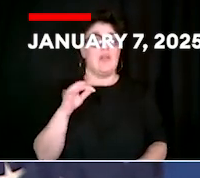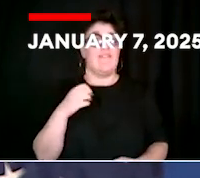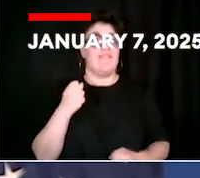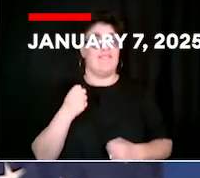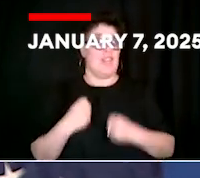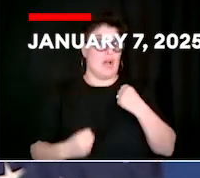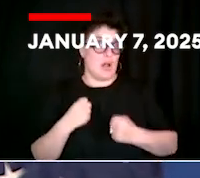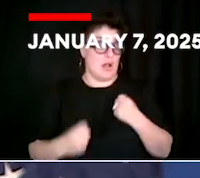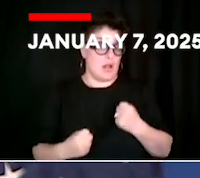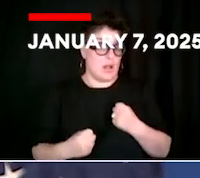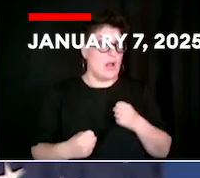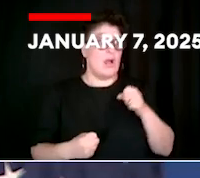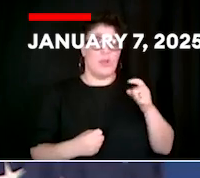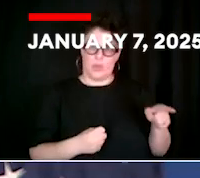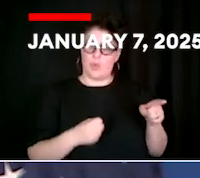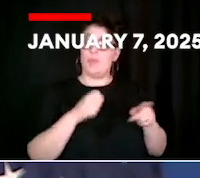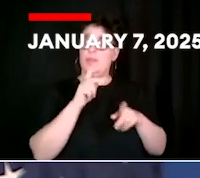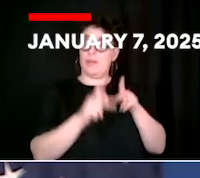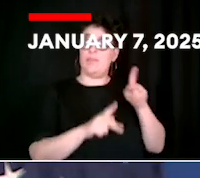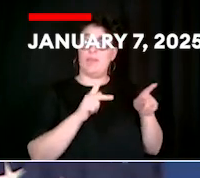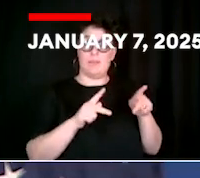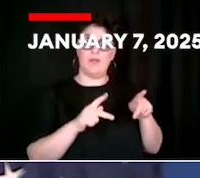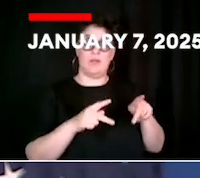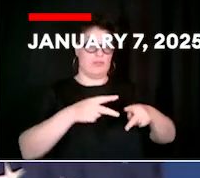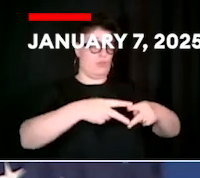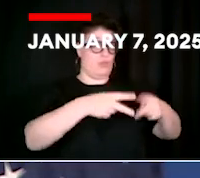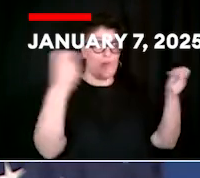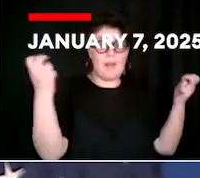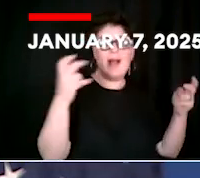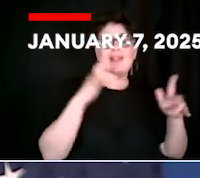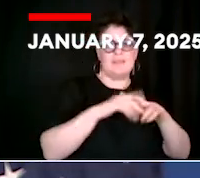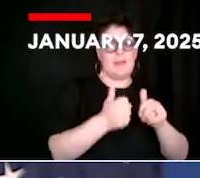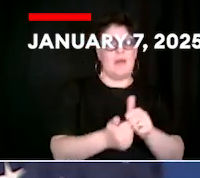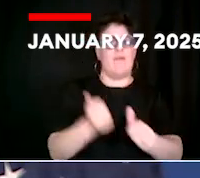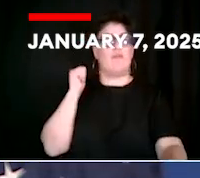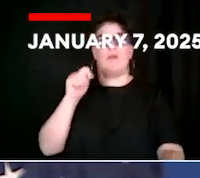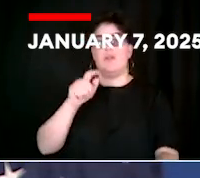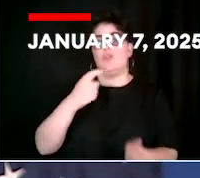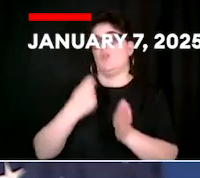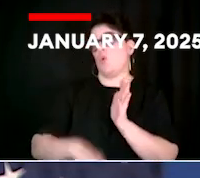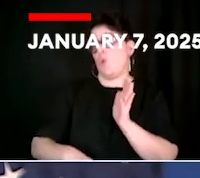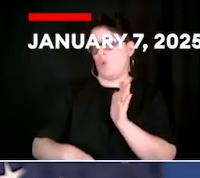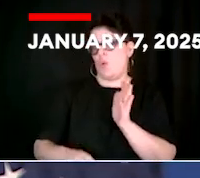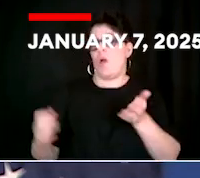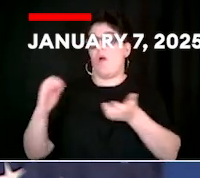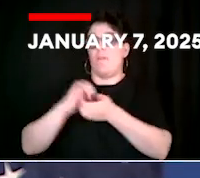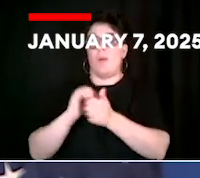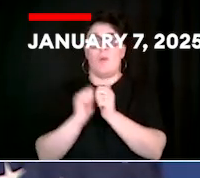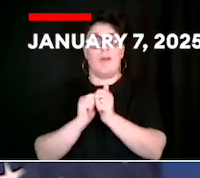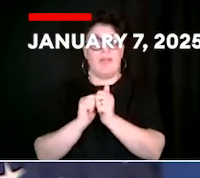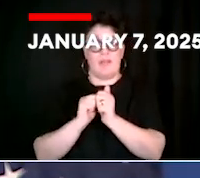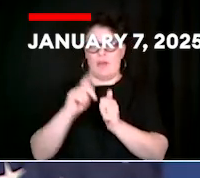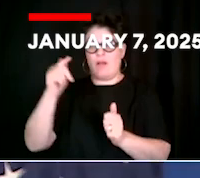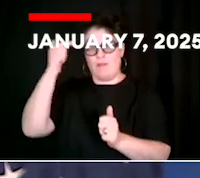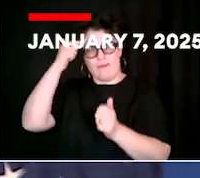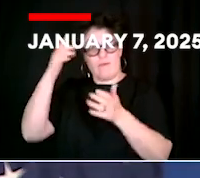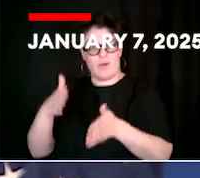committing crimes, but they were also evading tolls. We partnered with the governor at the toll booth, and we removed